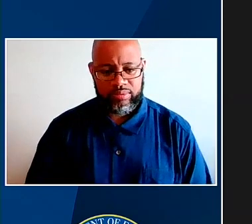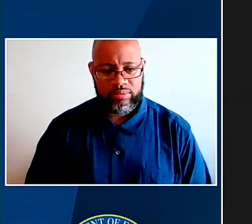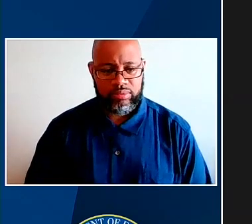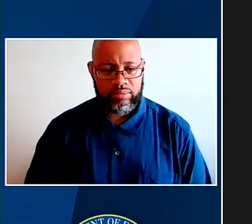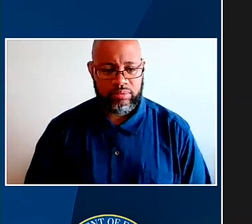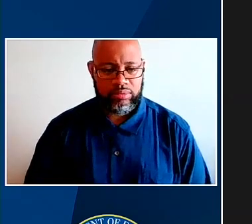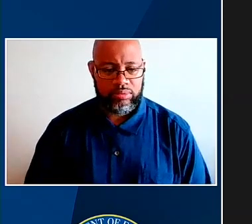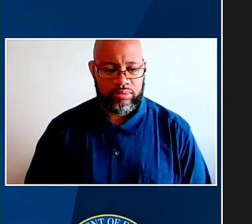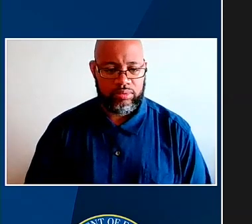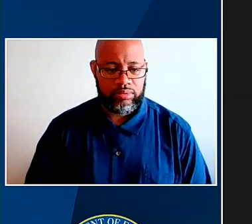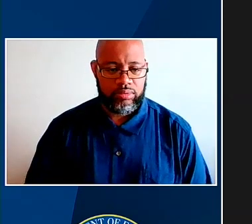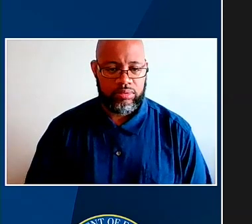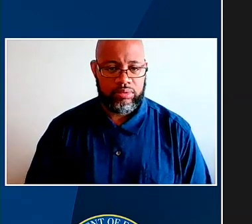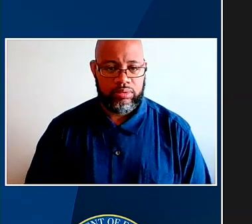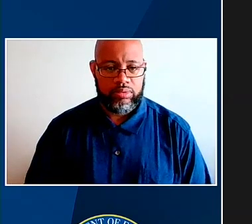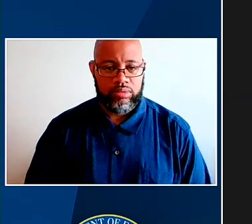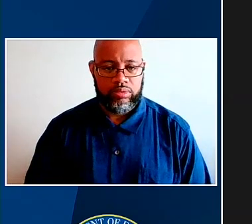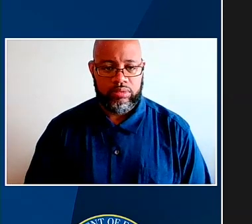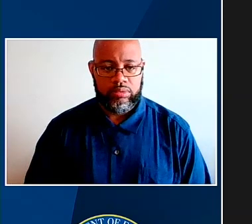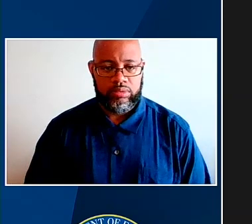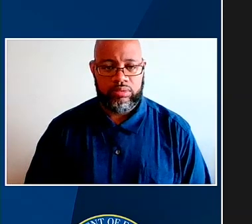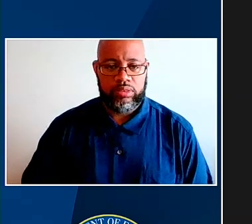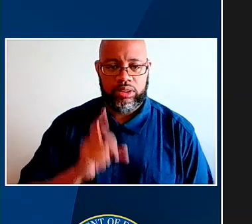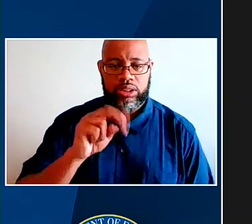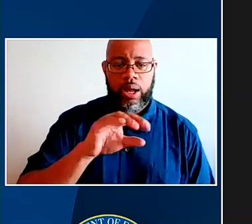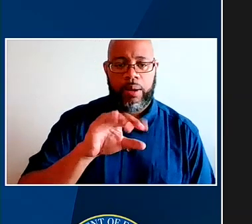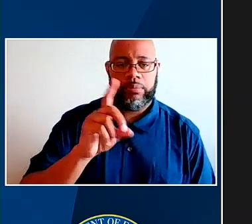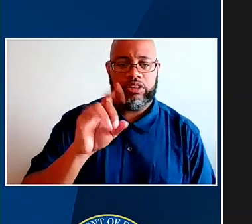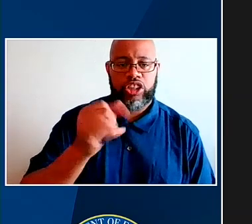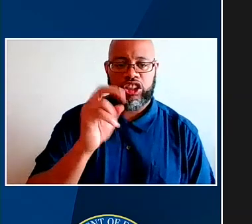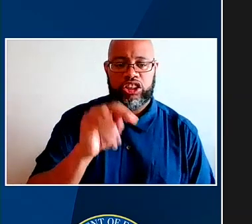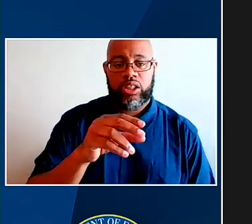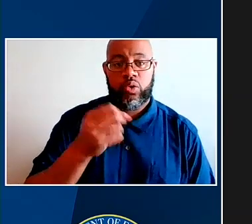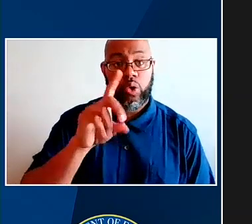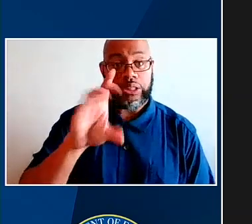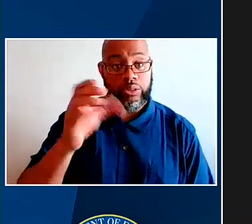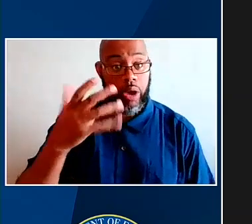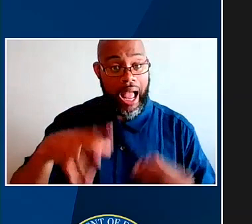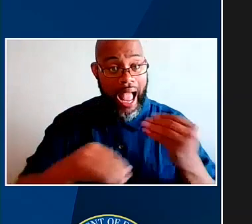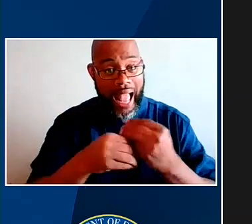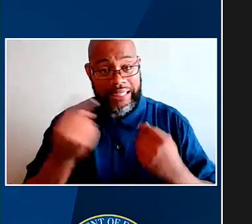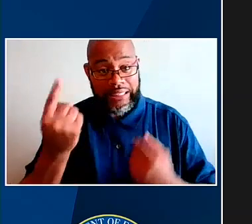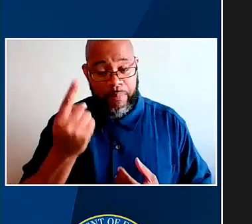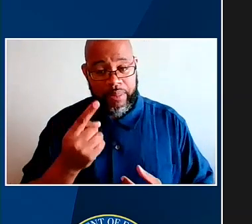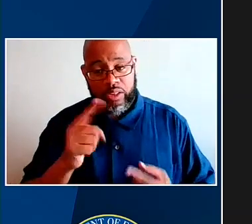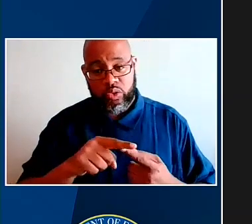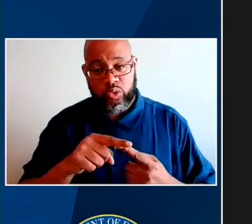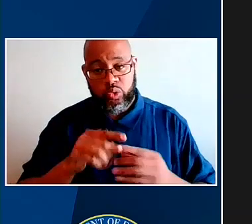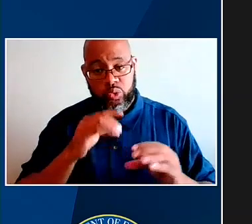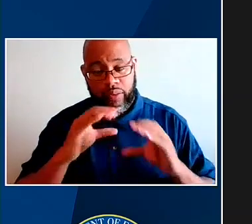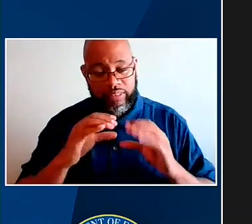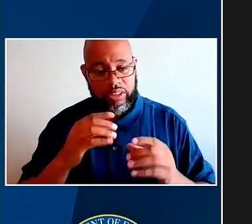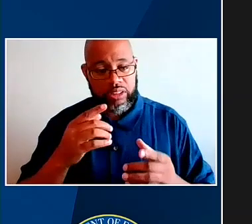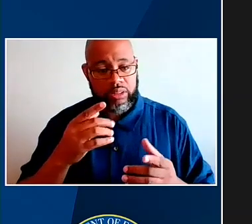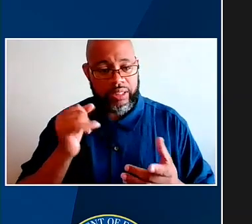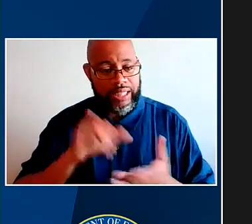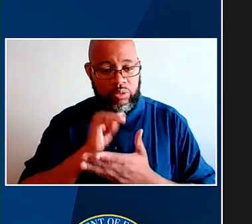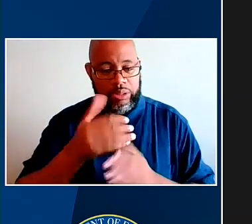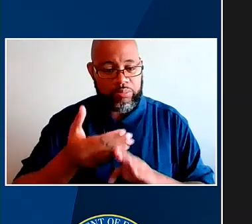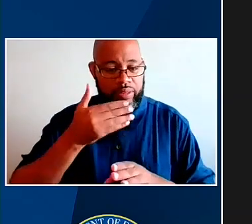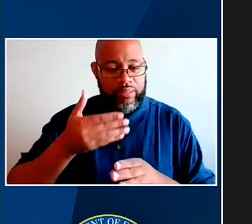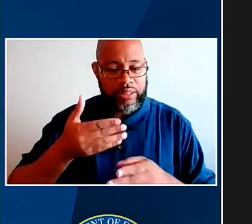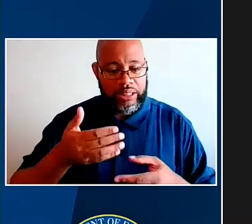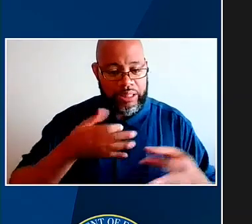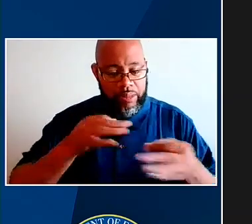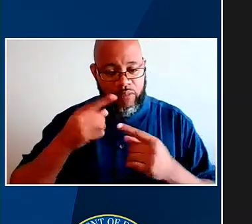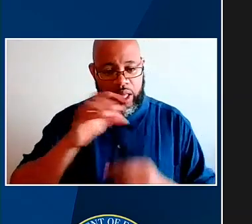know. Dom, Jason, or DC, anything you'd like to add to the conversation, anything that wasn't previously articulated for